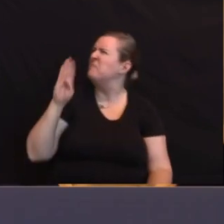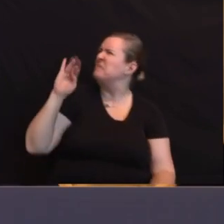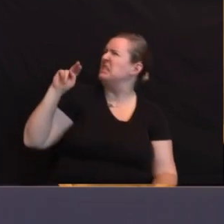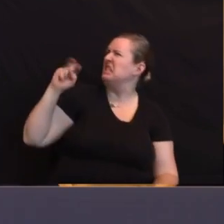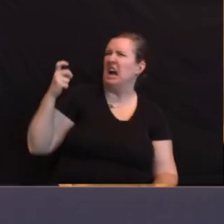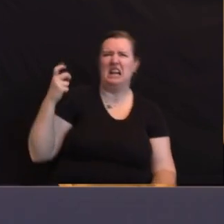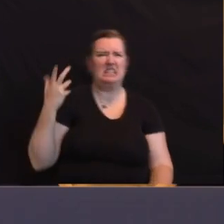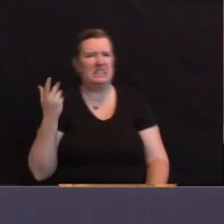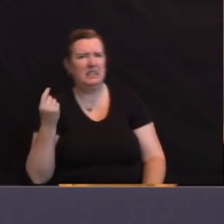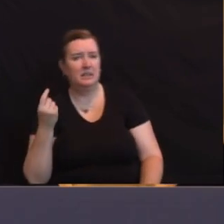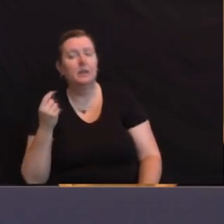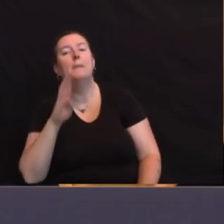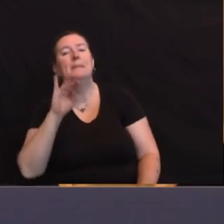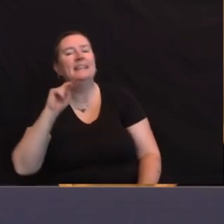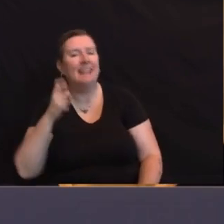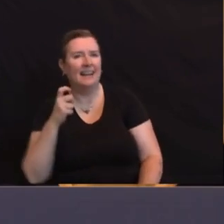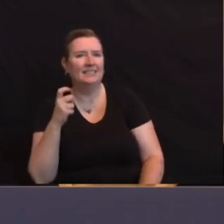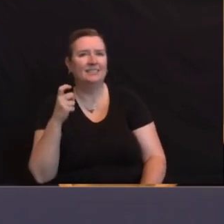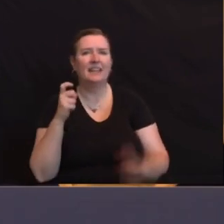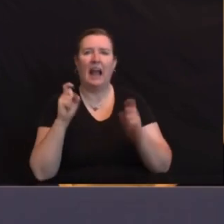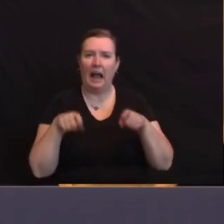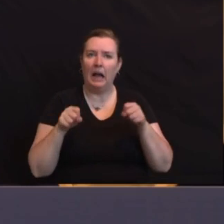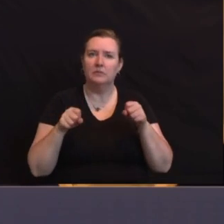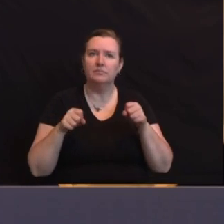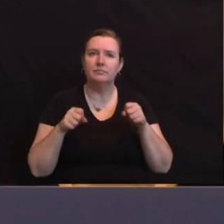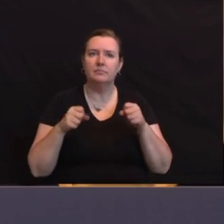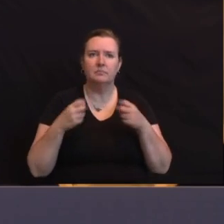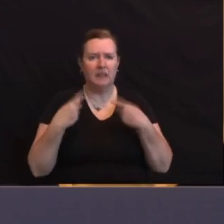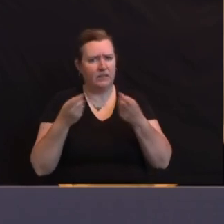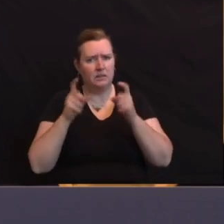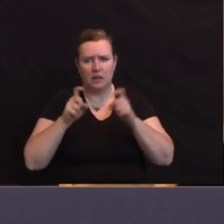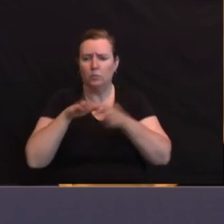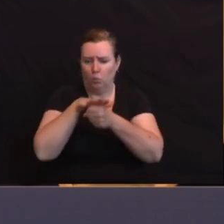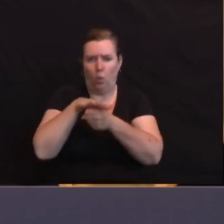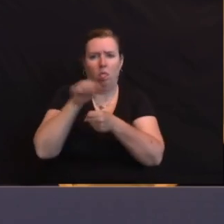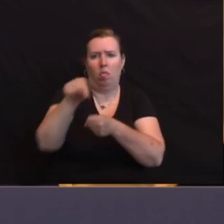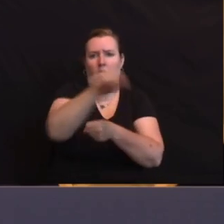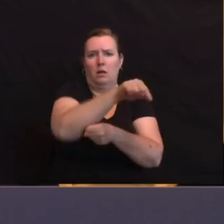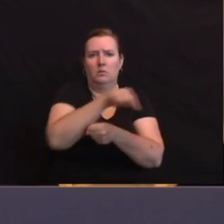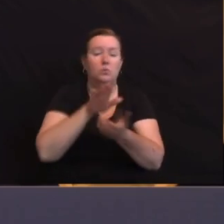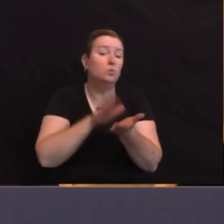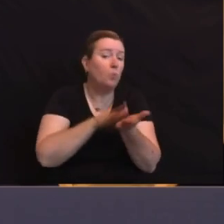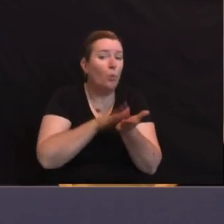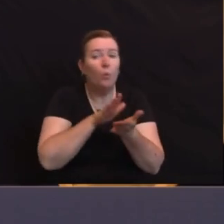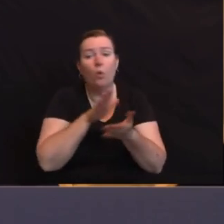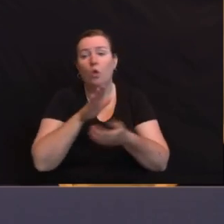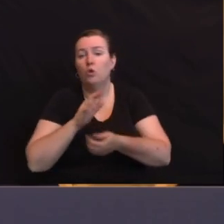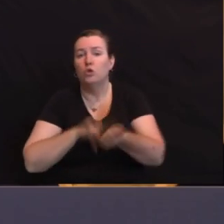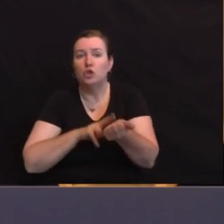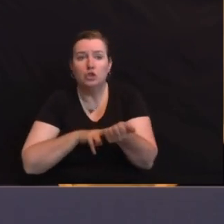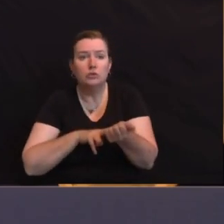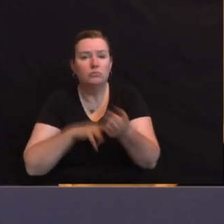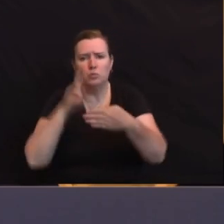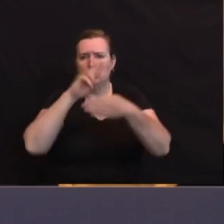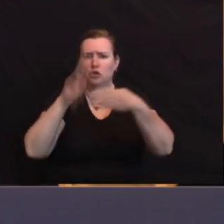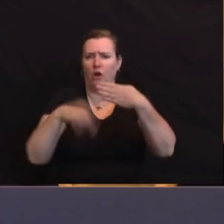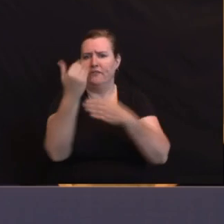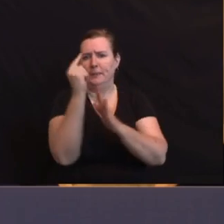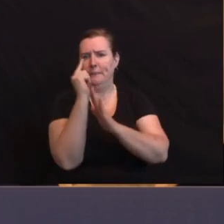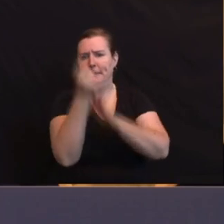done locally, administered by a school nurse, and you get your result in 15